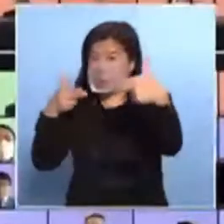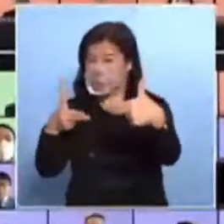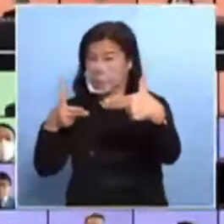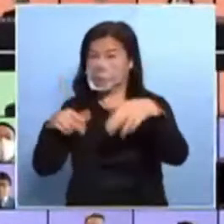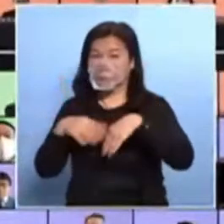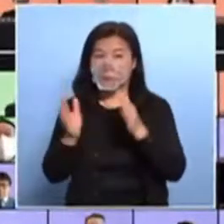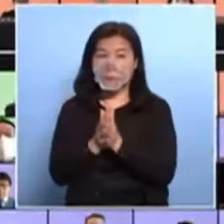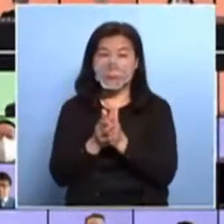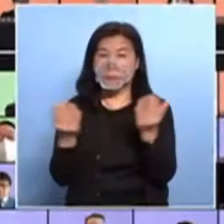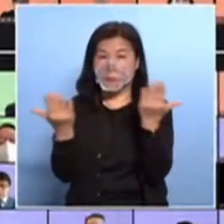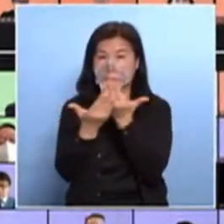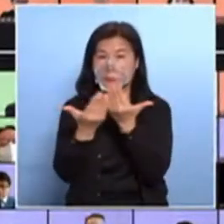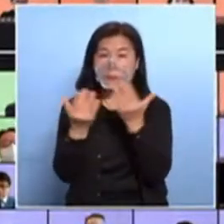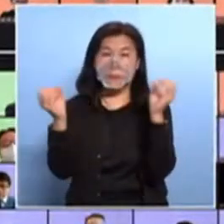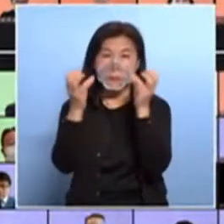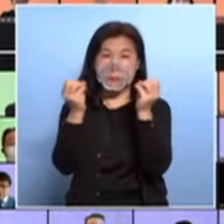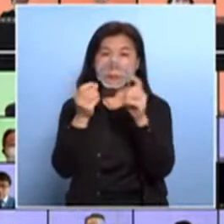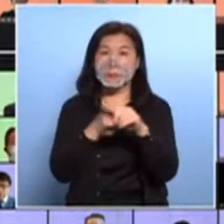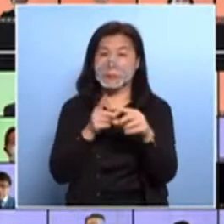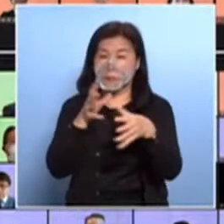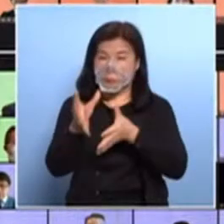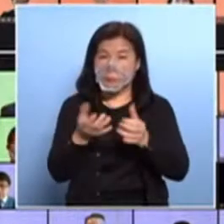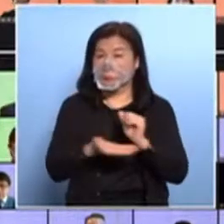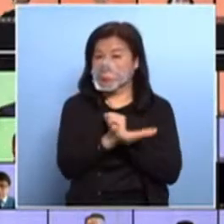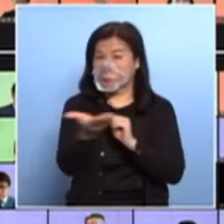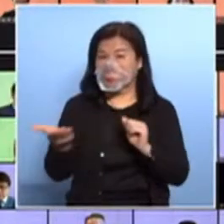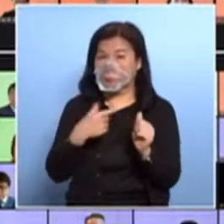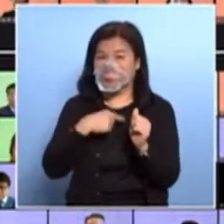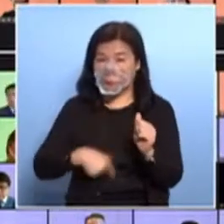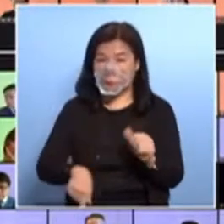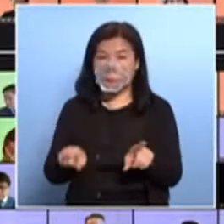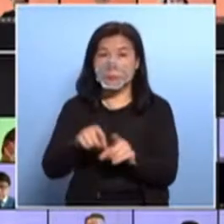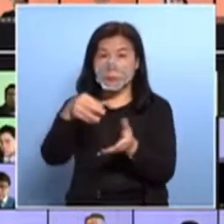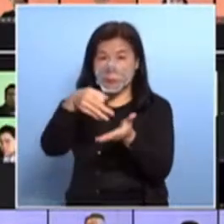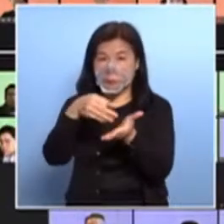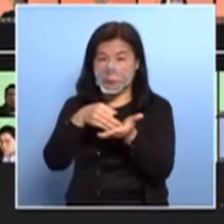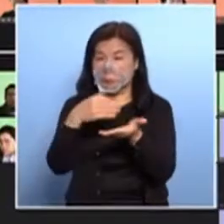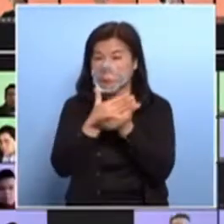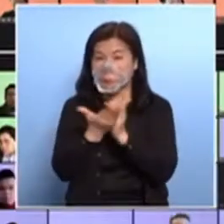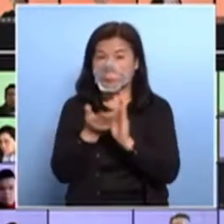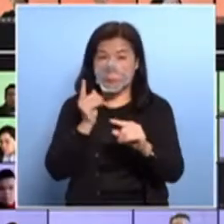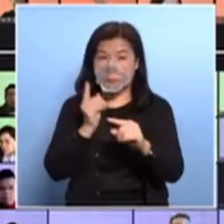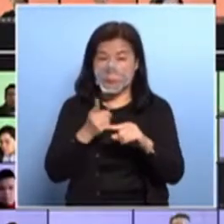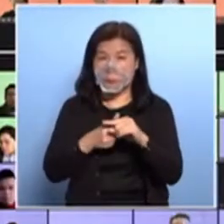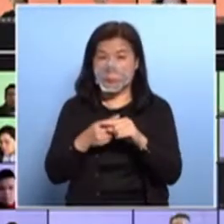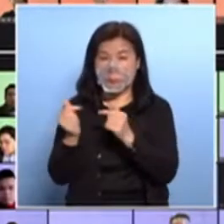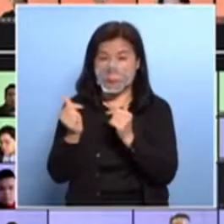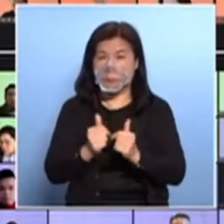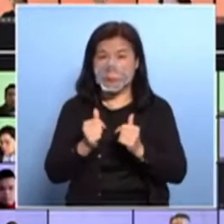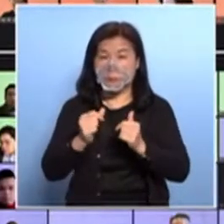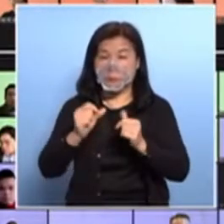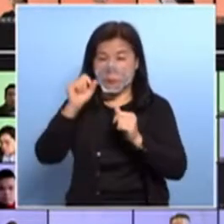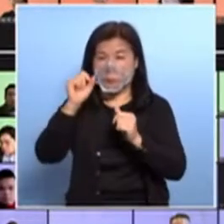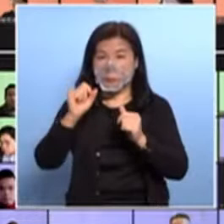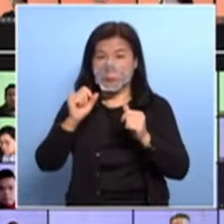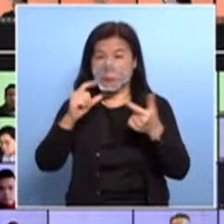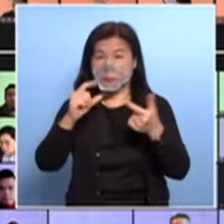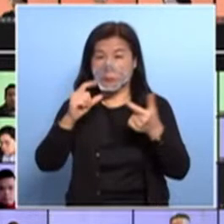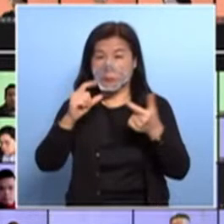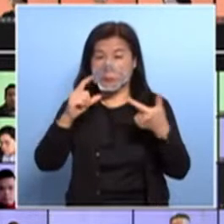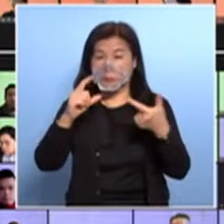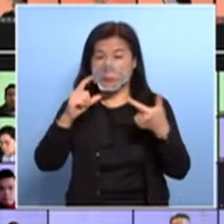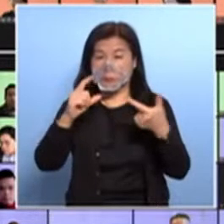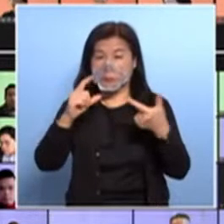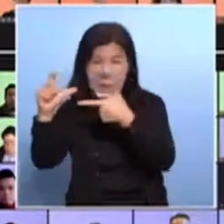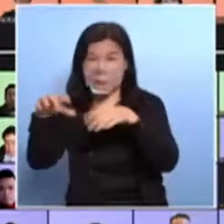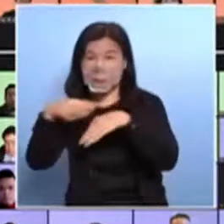this council meeting is again conducted as a remote meeting. I wish to remind members that while you are participating in the meeting,